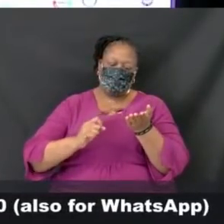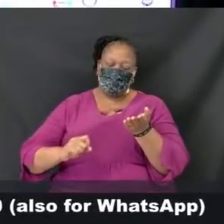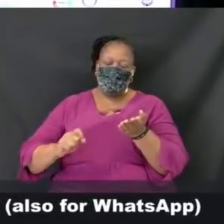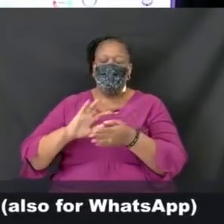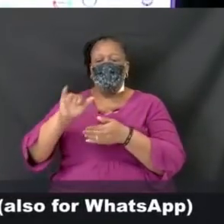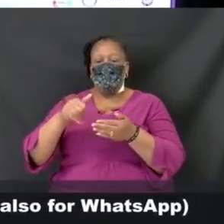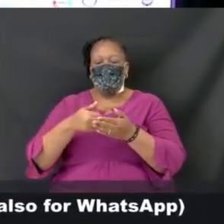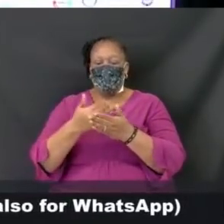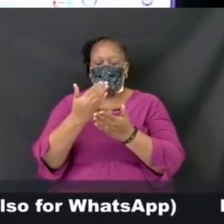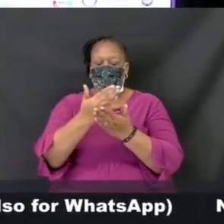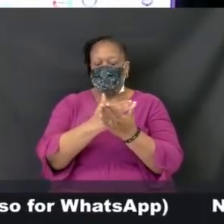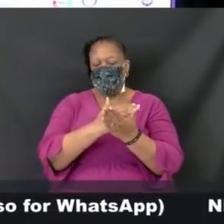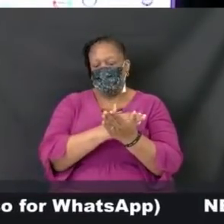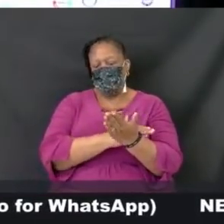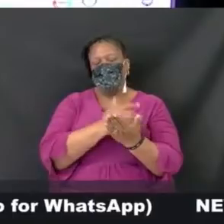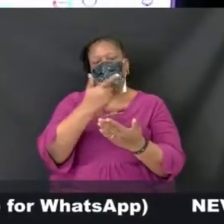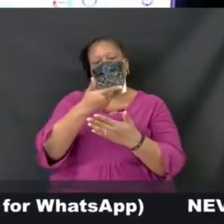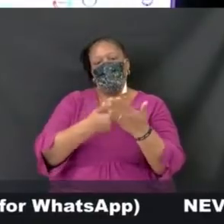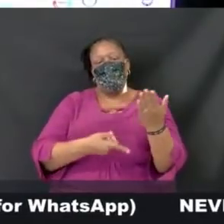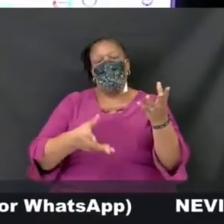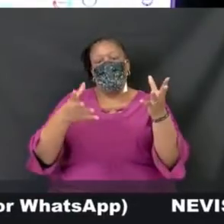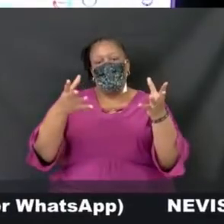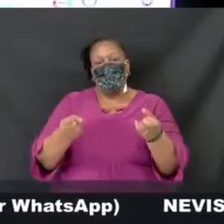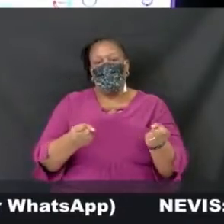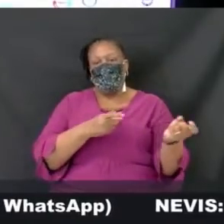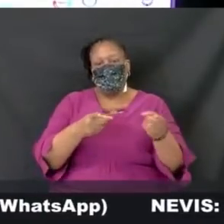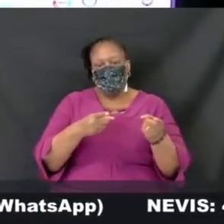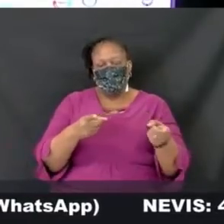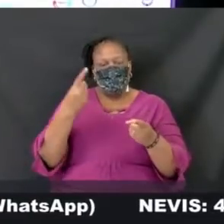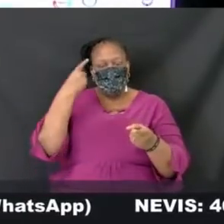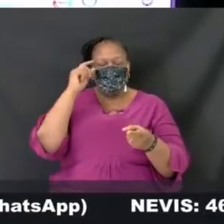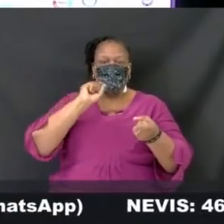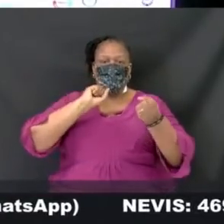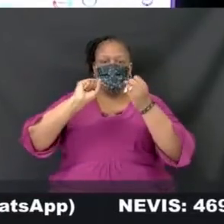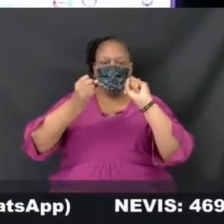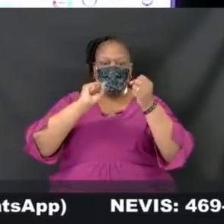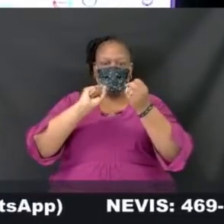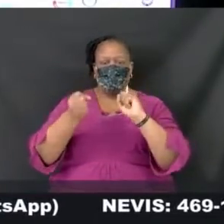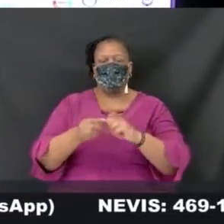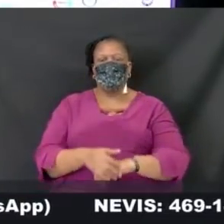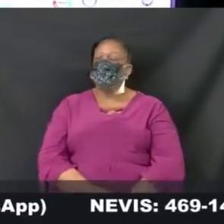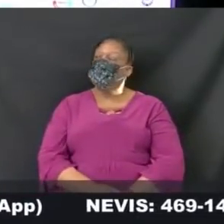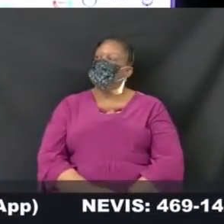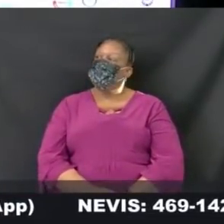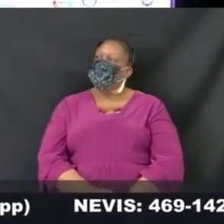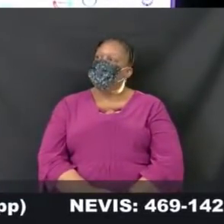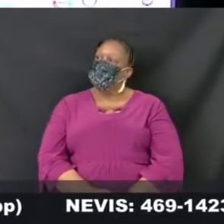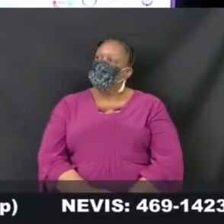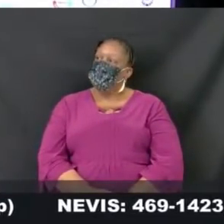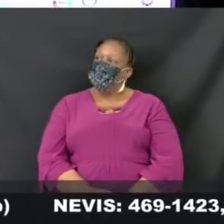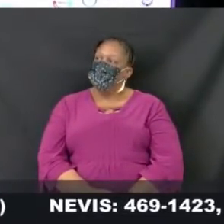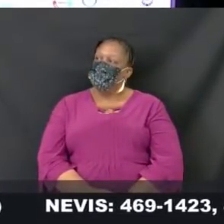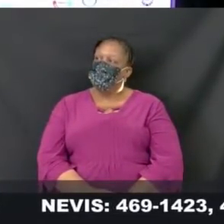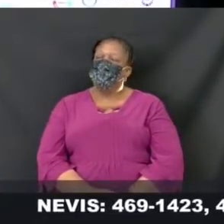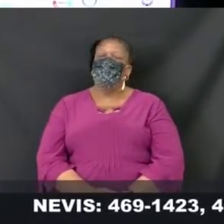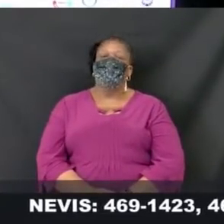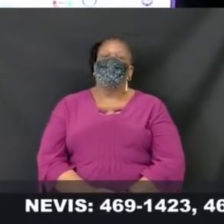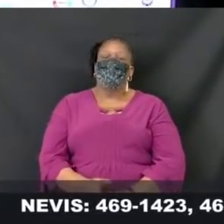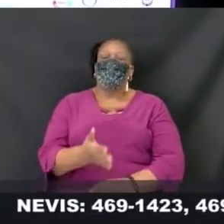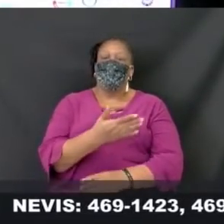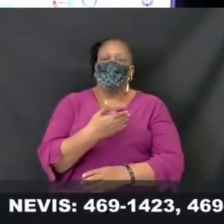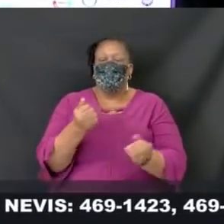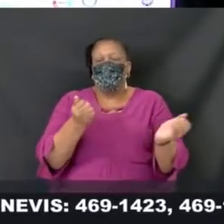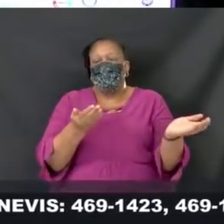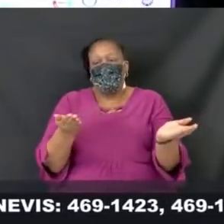it to the appropriate authorities, in this regard being taking it to cabinet, getting the cabinet's blessing, and